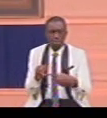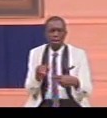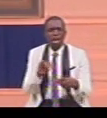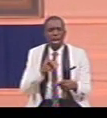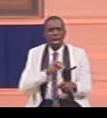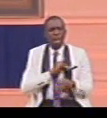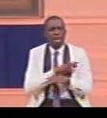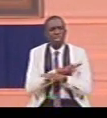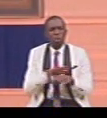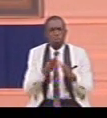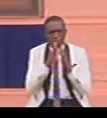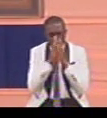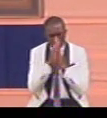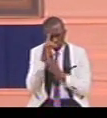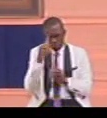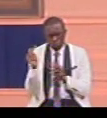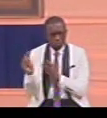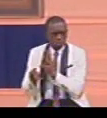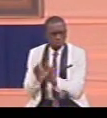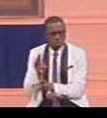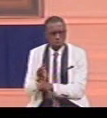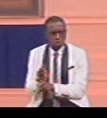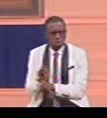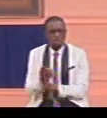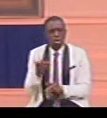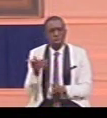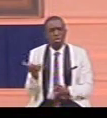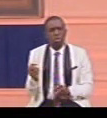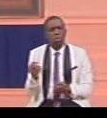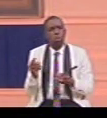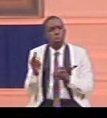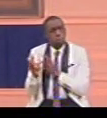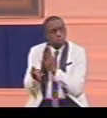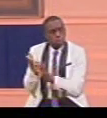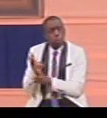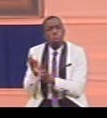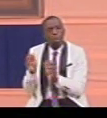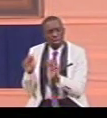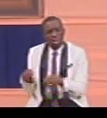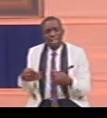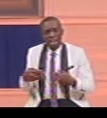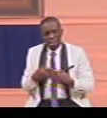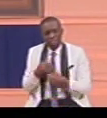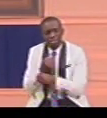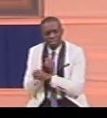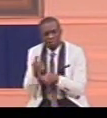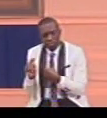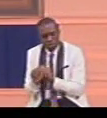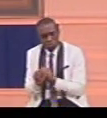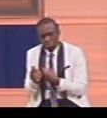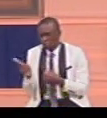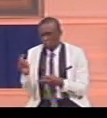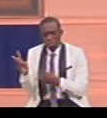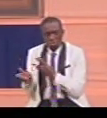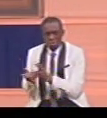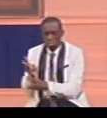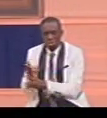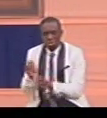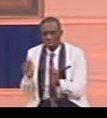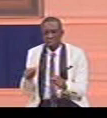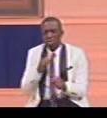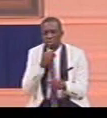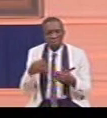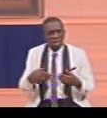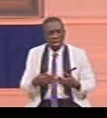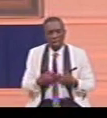cannot have sanctification the world can have salvation they have to start there when you start school you have to go